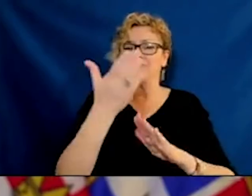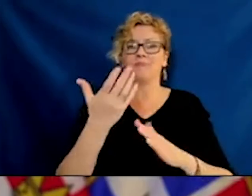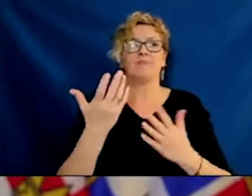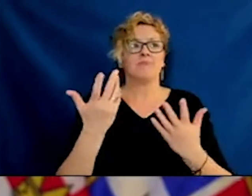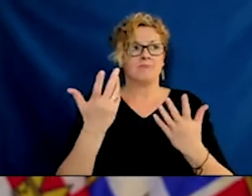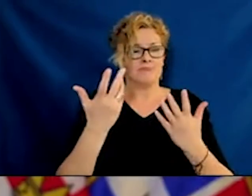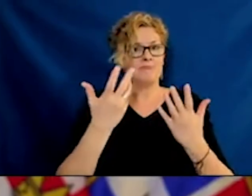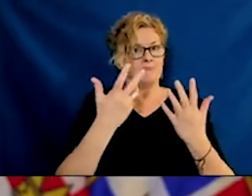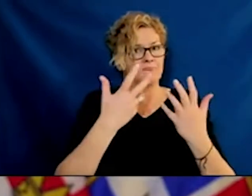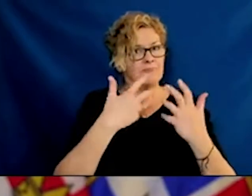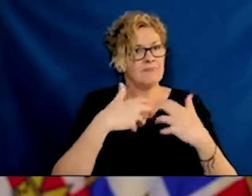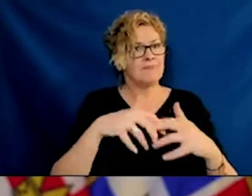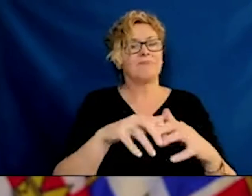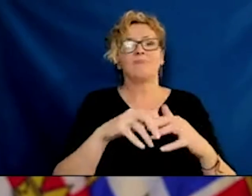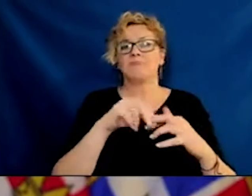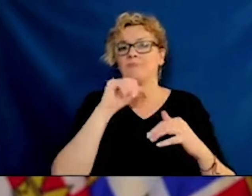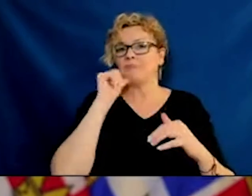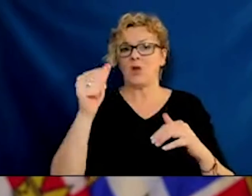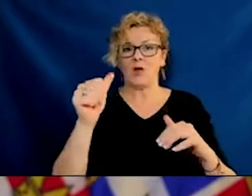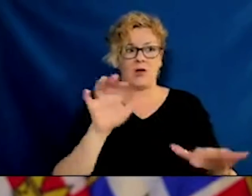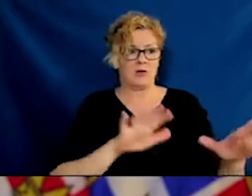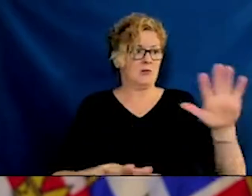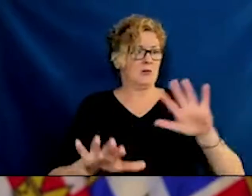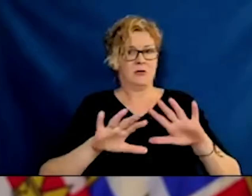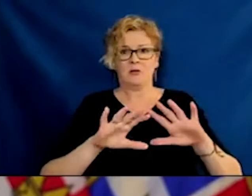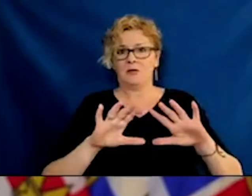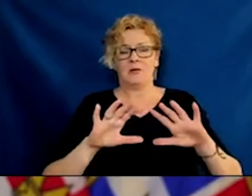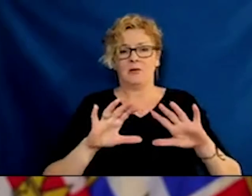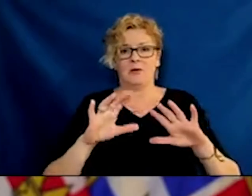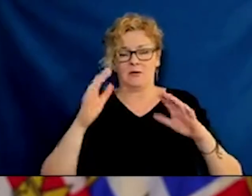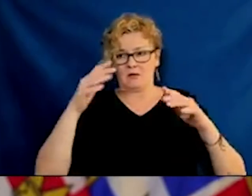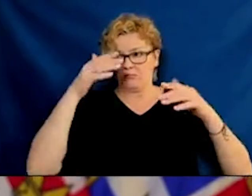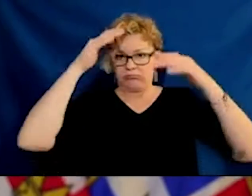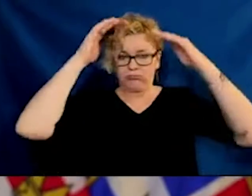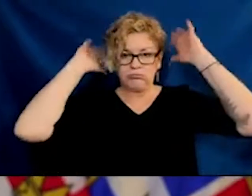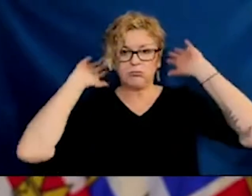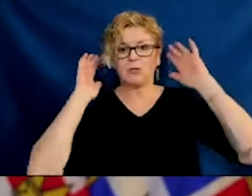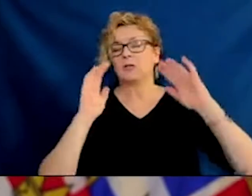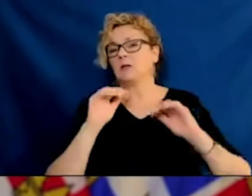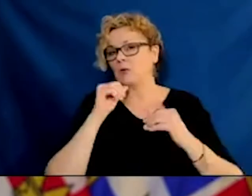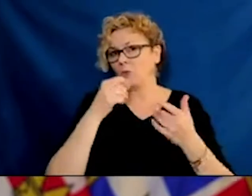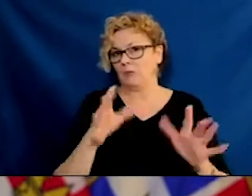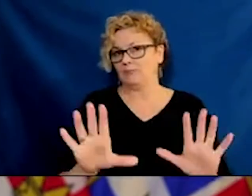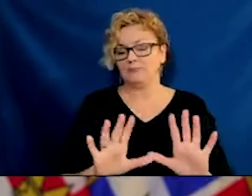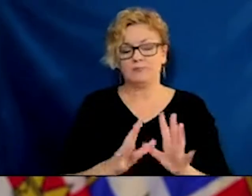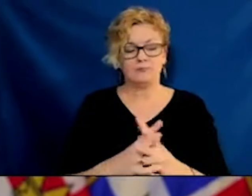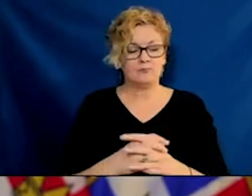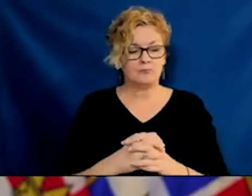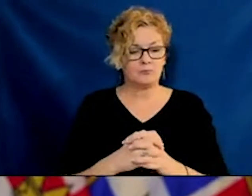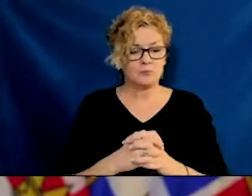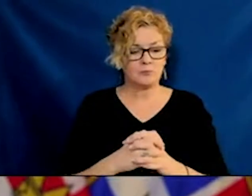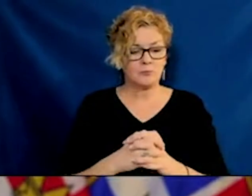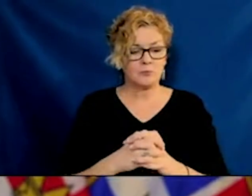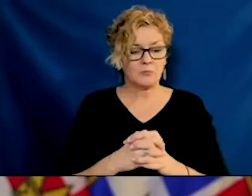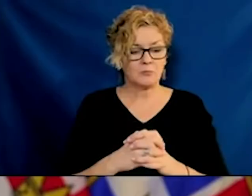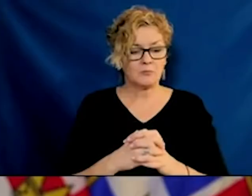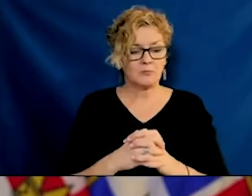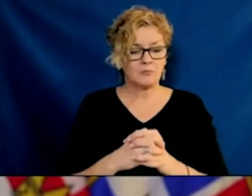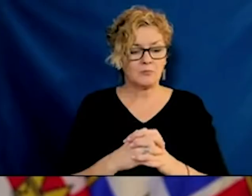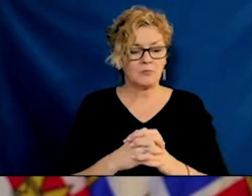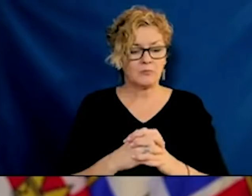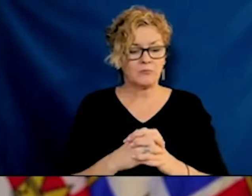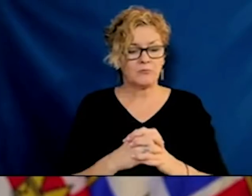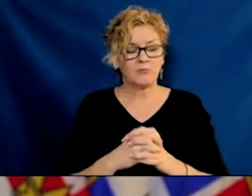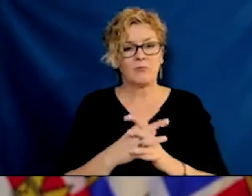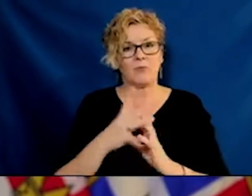falter, despite us being tired and frustrated and wanting it to be over. We need